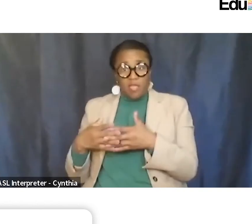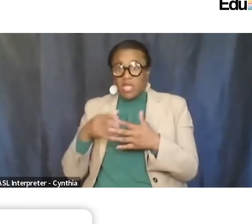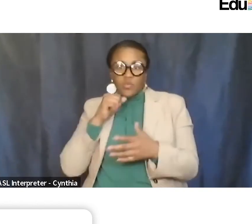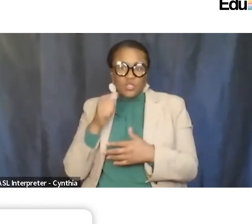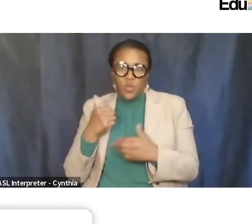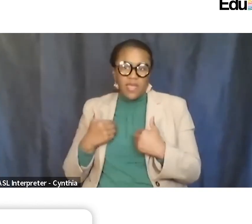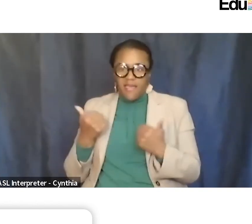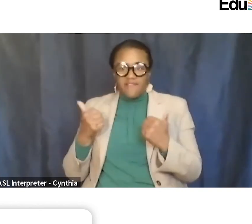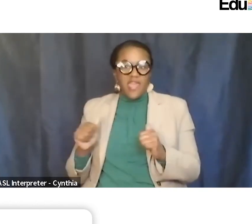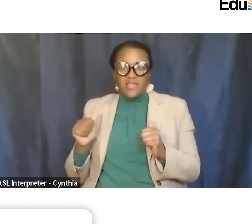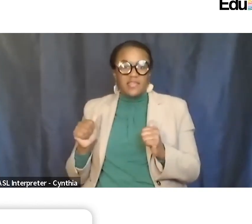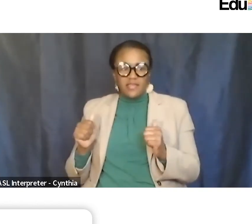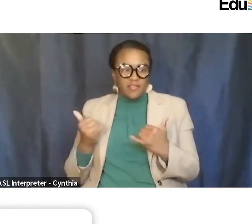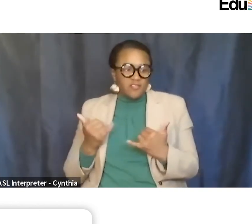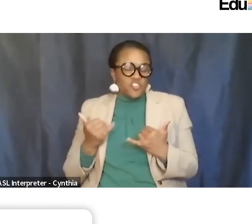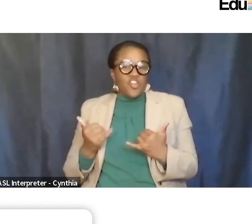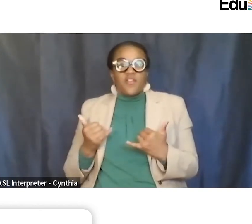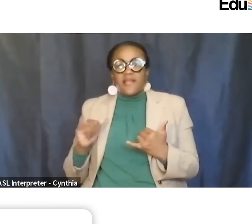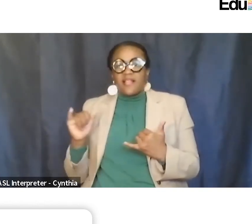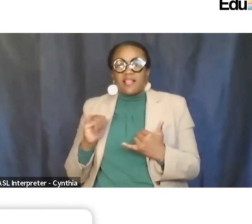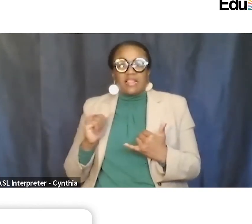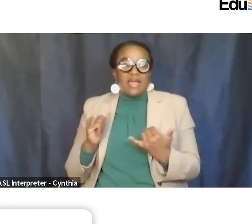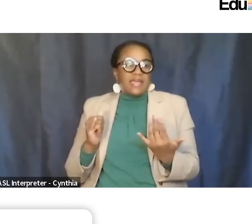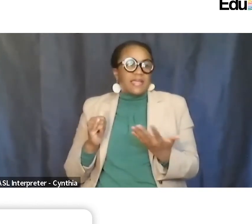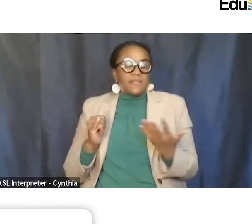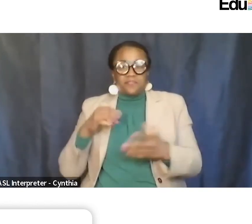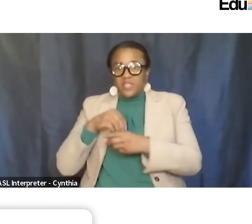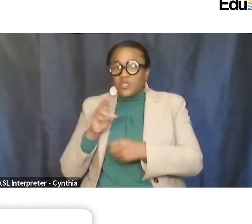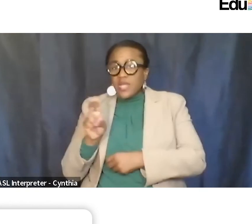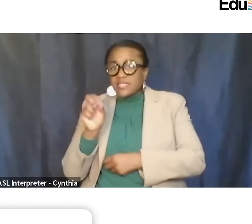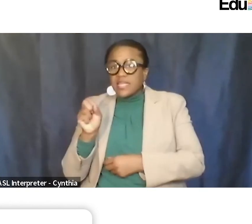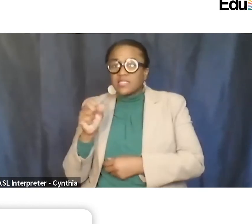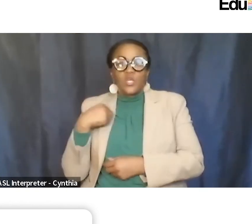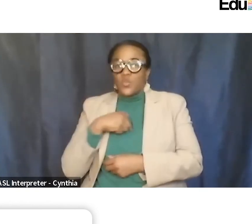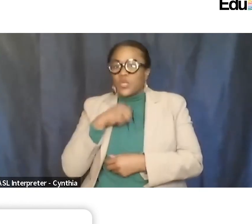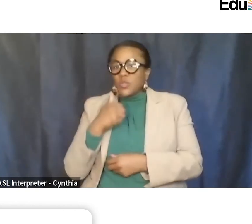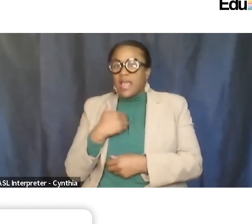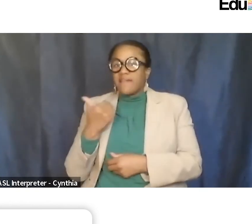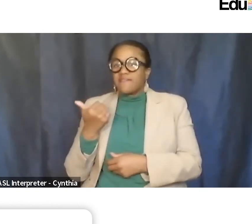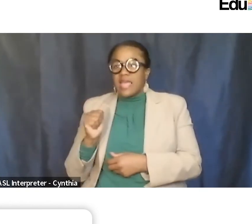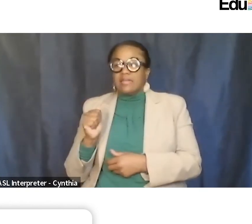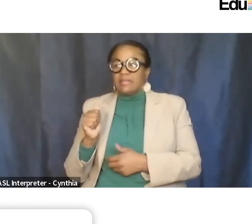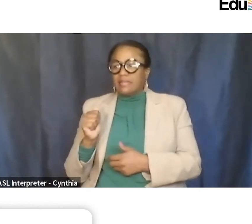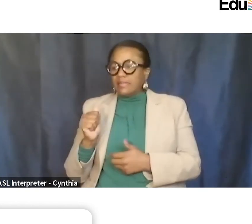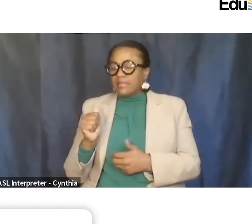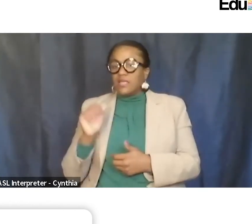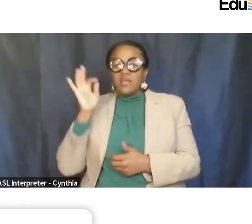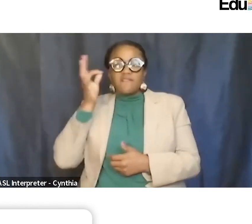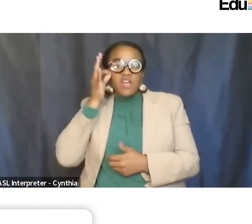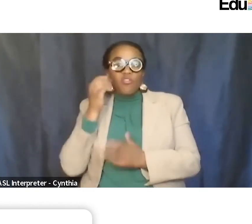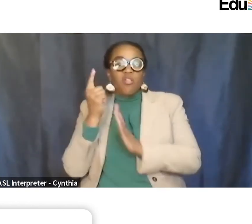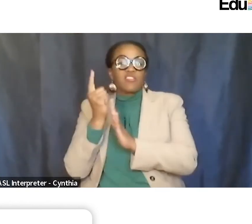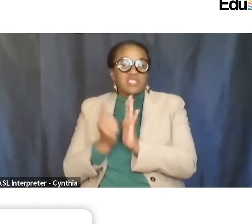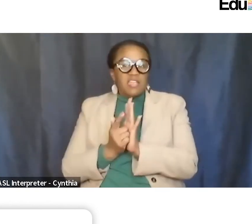any existing, like in the United States, pardon me, we don't have existing federal